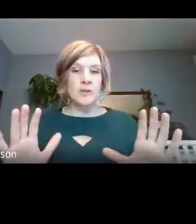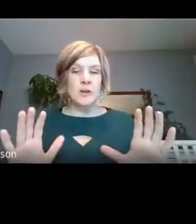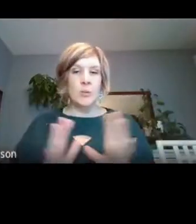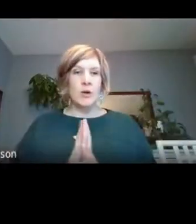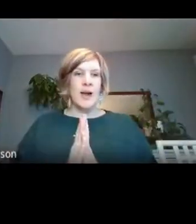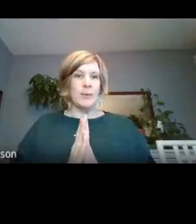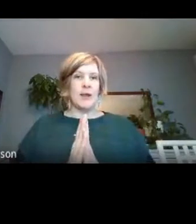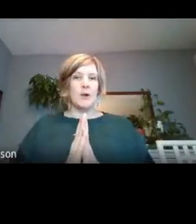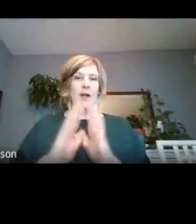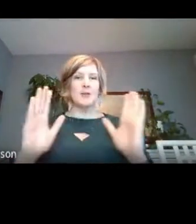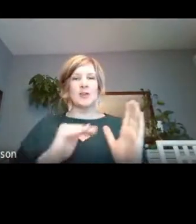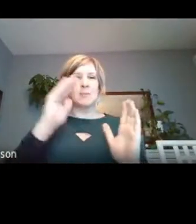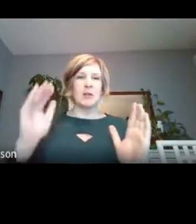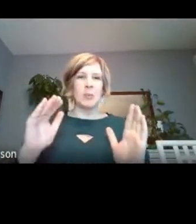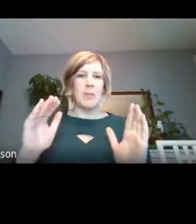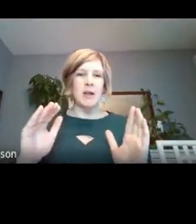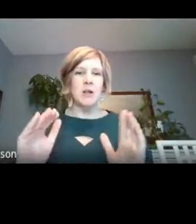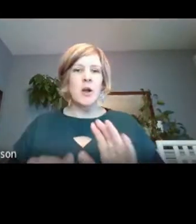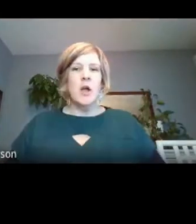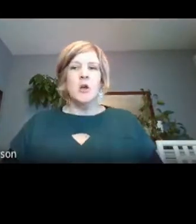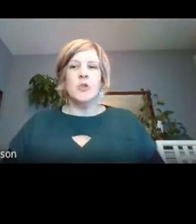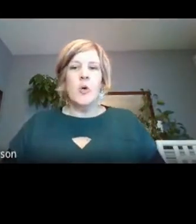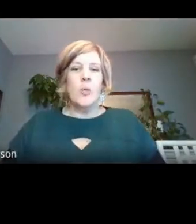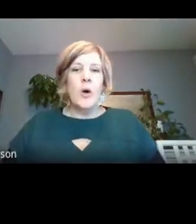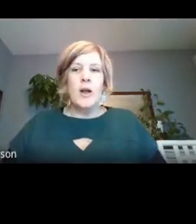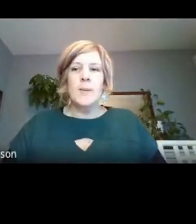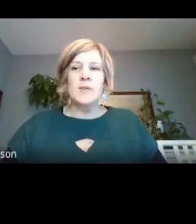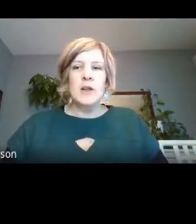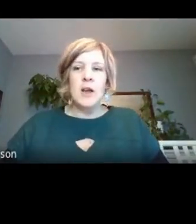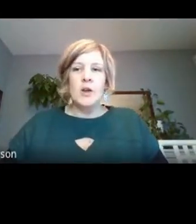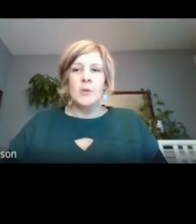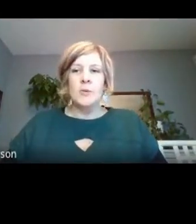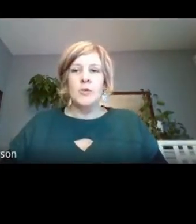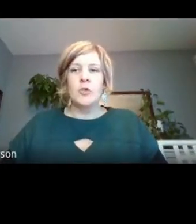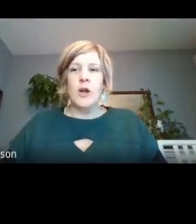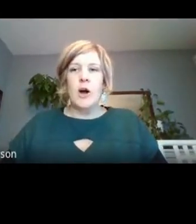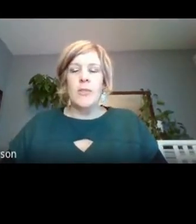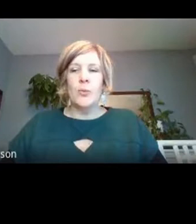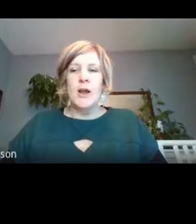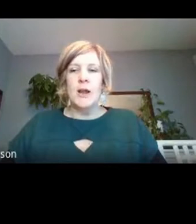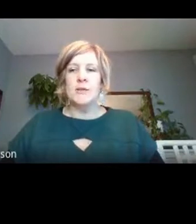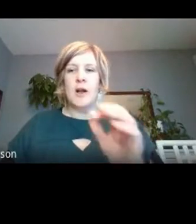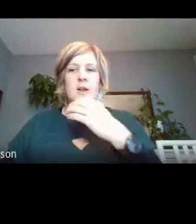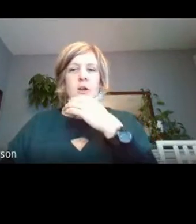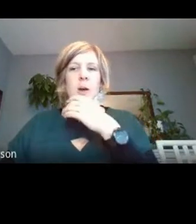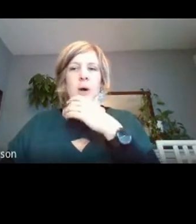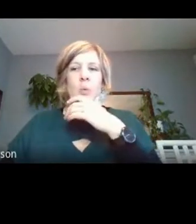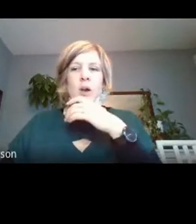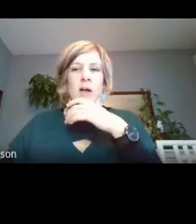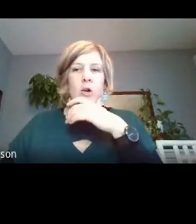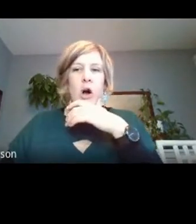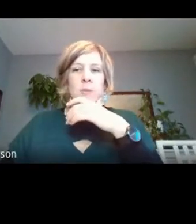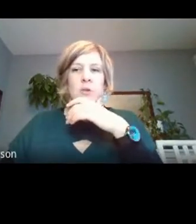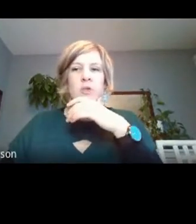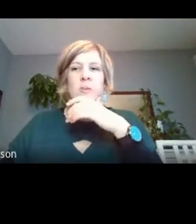so that you can see what's happening okay so it's going to be a little bit meta here so what i'm seeing i want you to to look on the right hand side here about